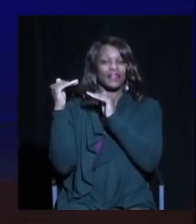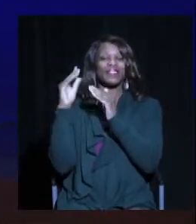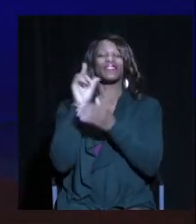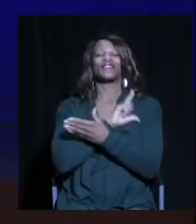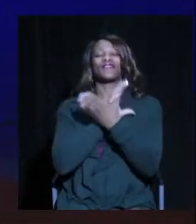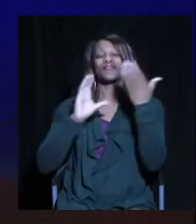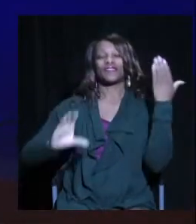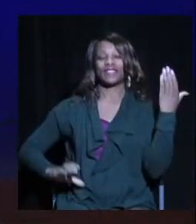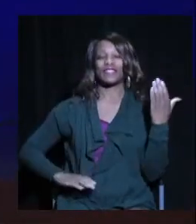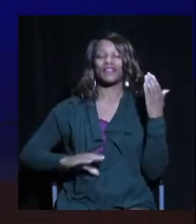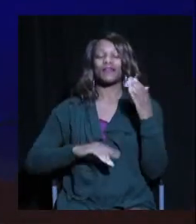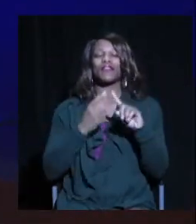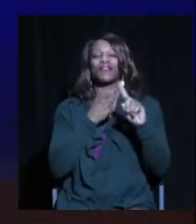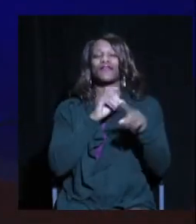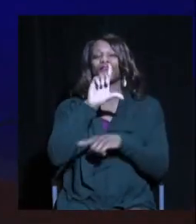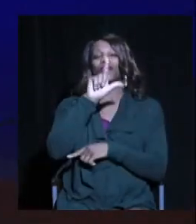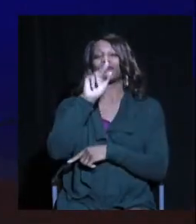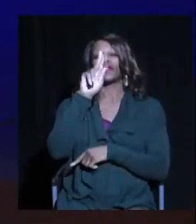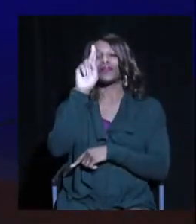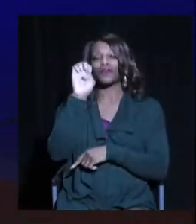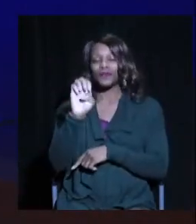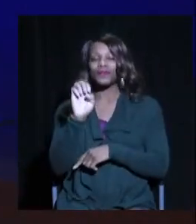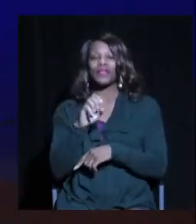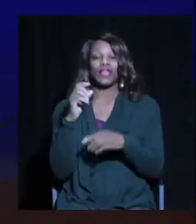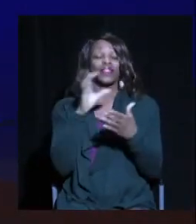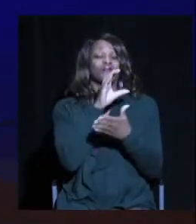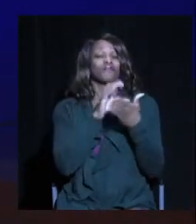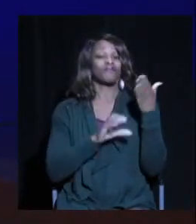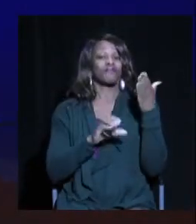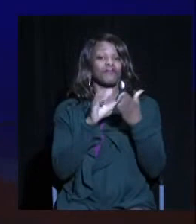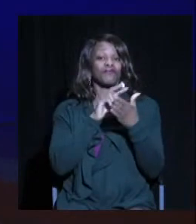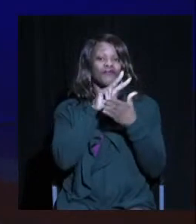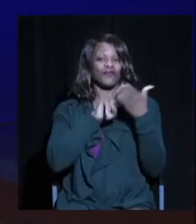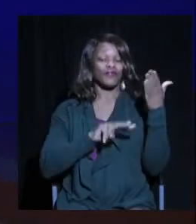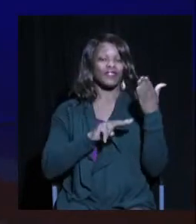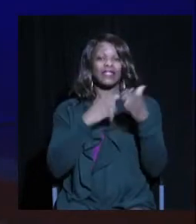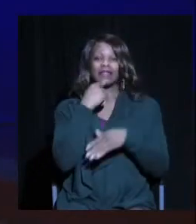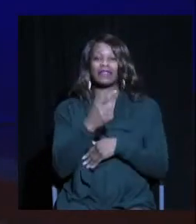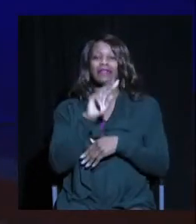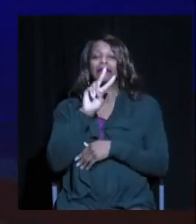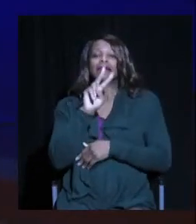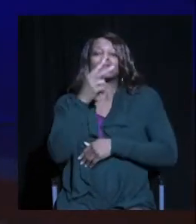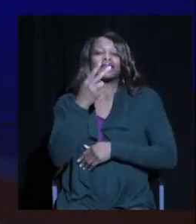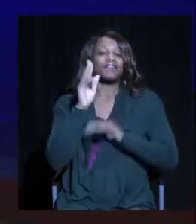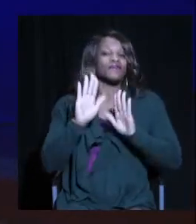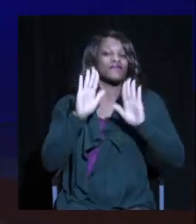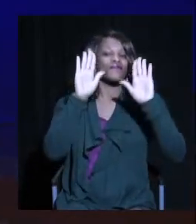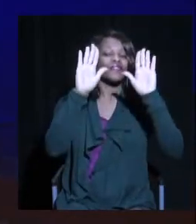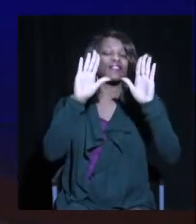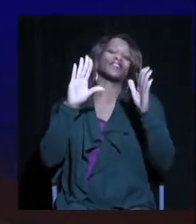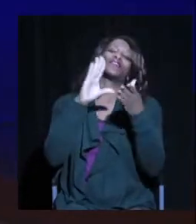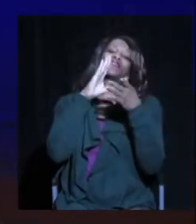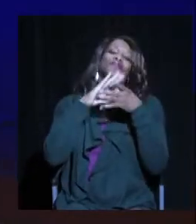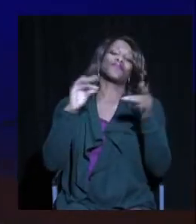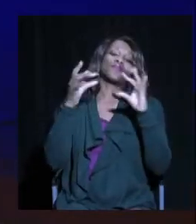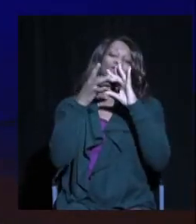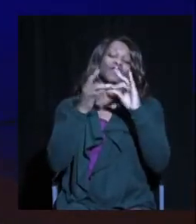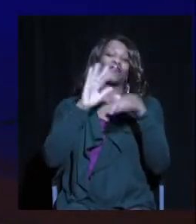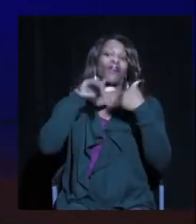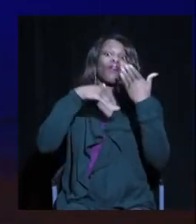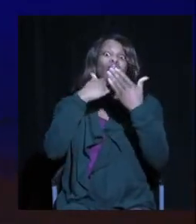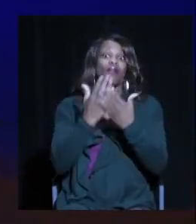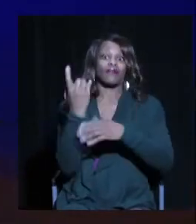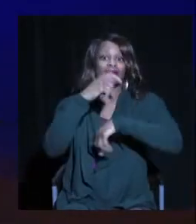1, 26 through 38. These scriptures tell the second greatest story of all time. Of course, the greatest story of all